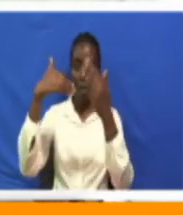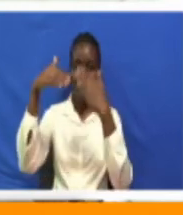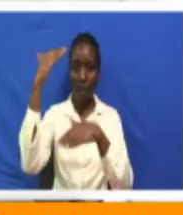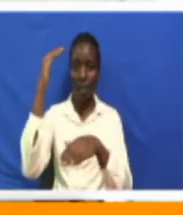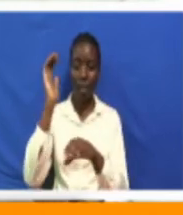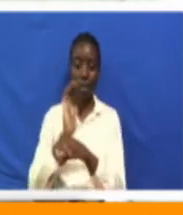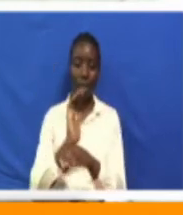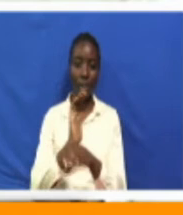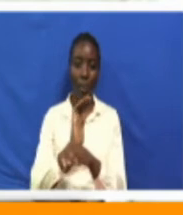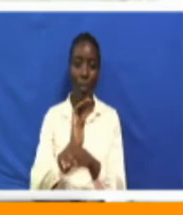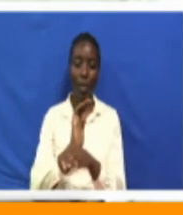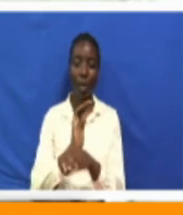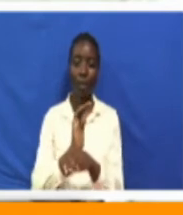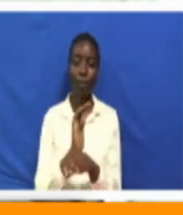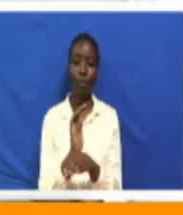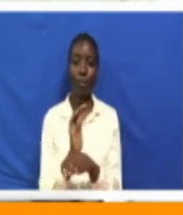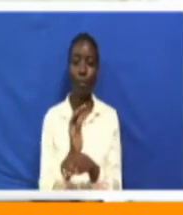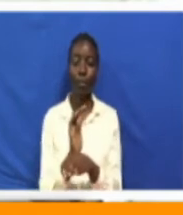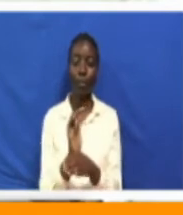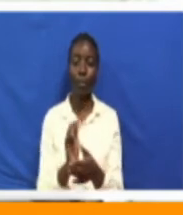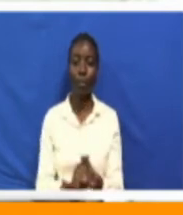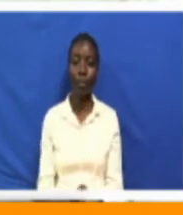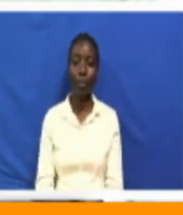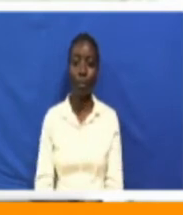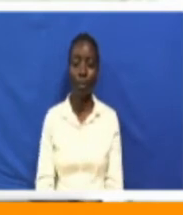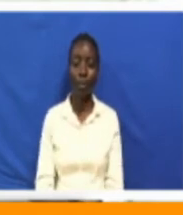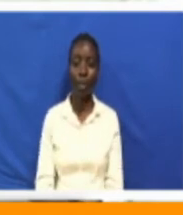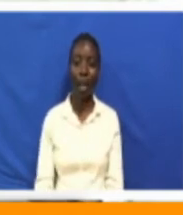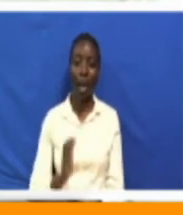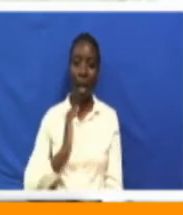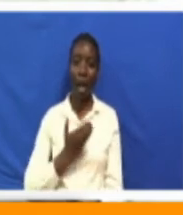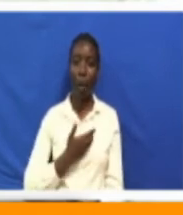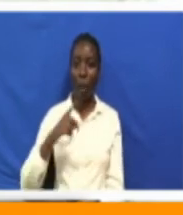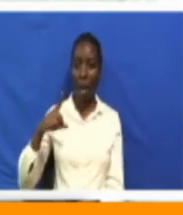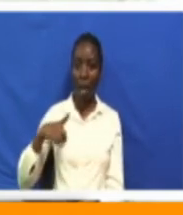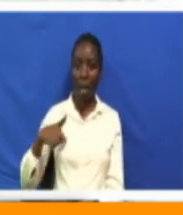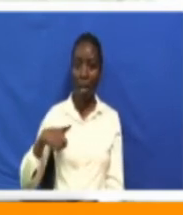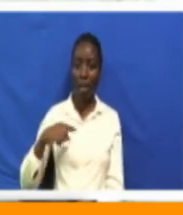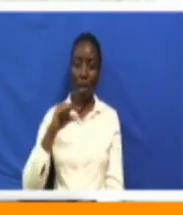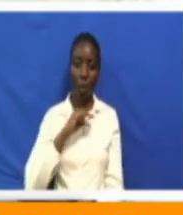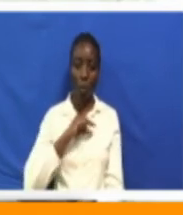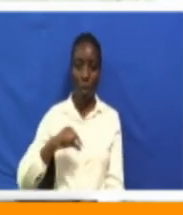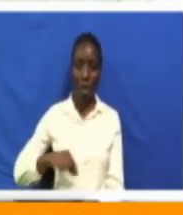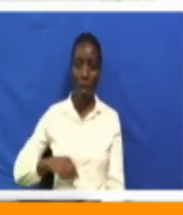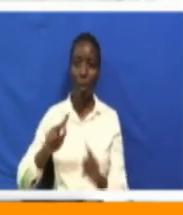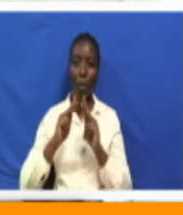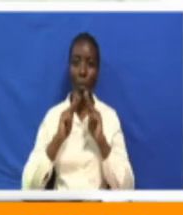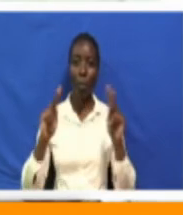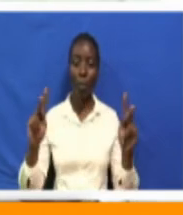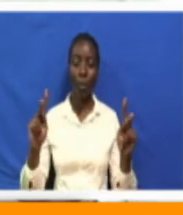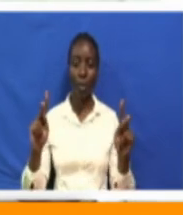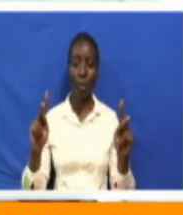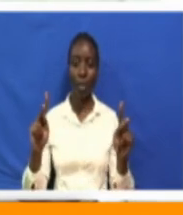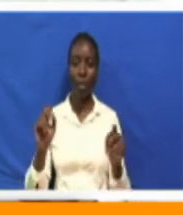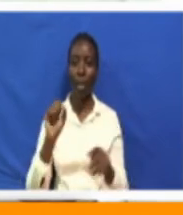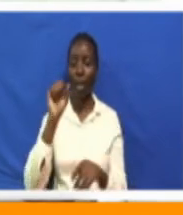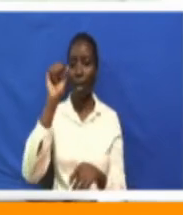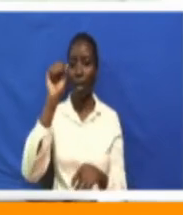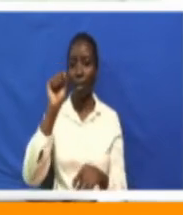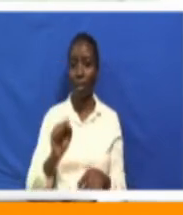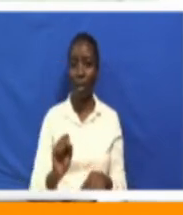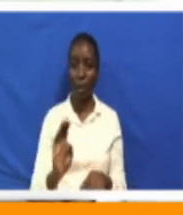chapel chapel Parish Our Lady Queen of Peace Catholic parish South